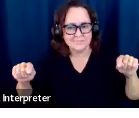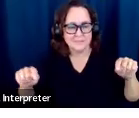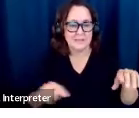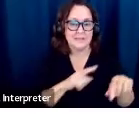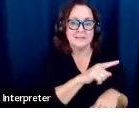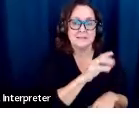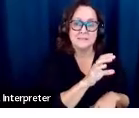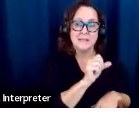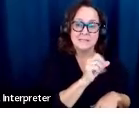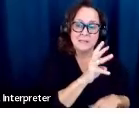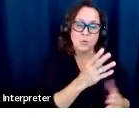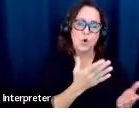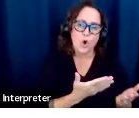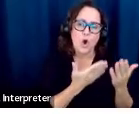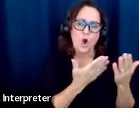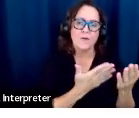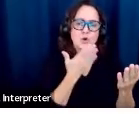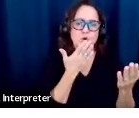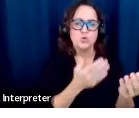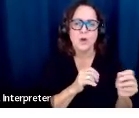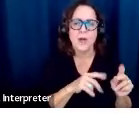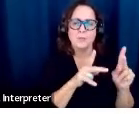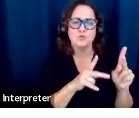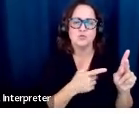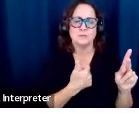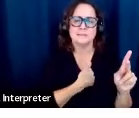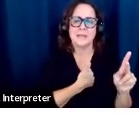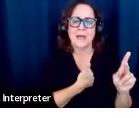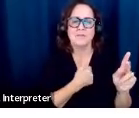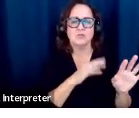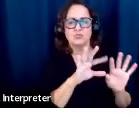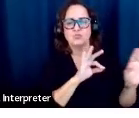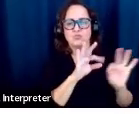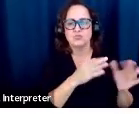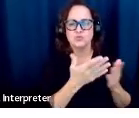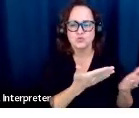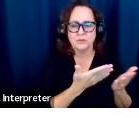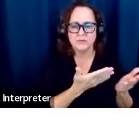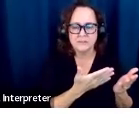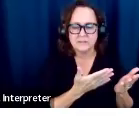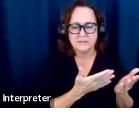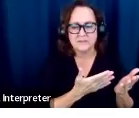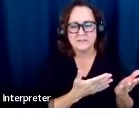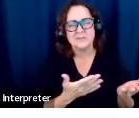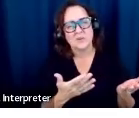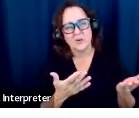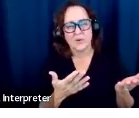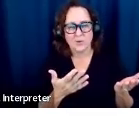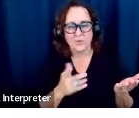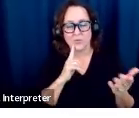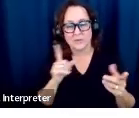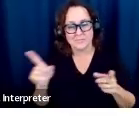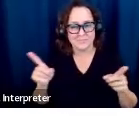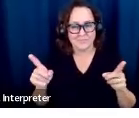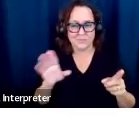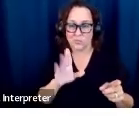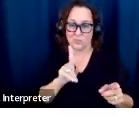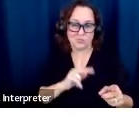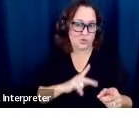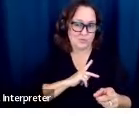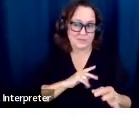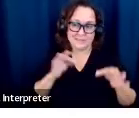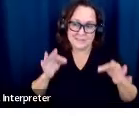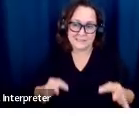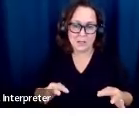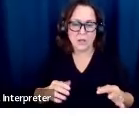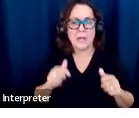offers participants greater opportunities to self-direct their services, and so it is kind of it's a personal decision and one that can be made